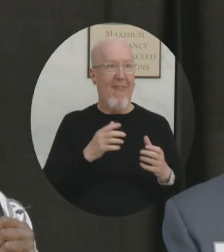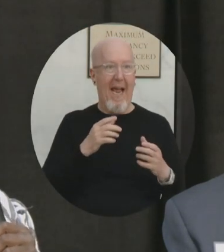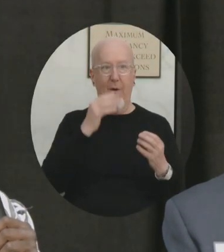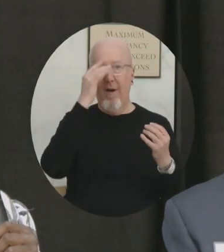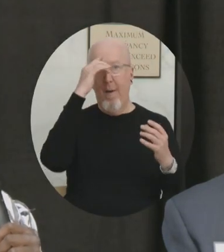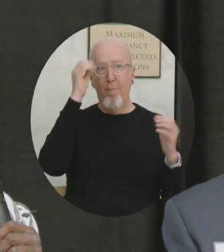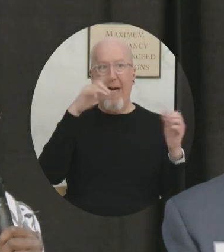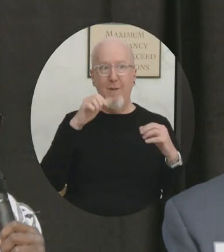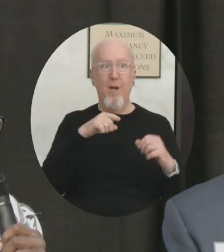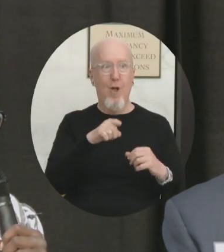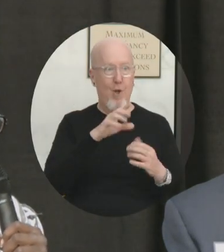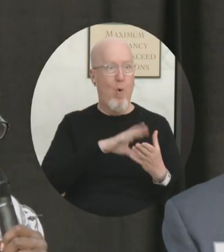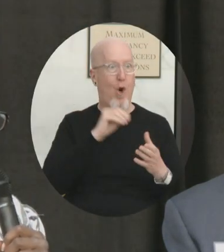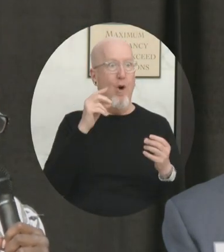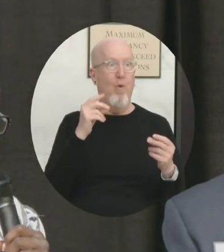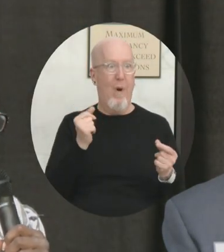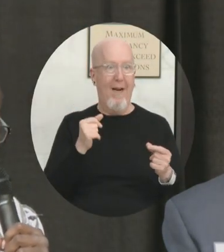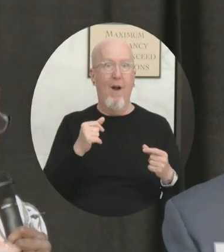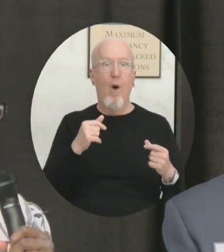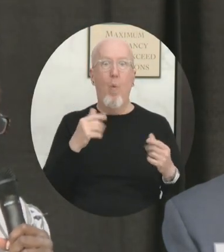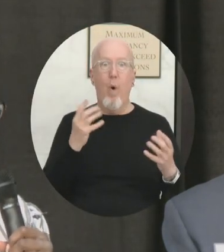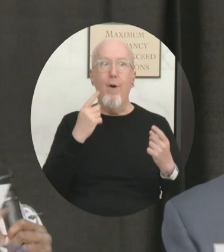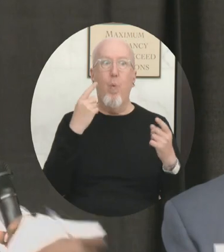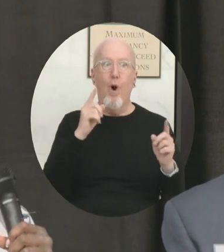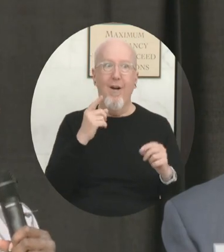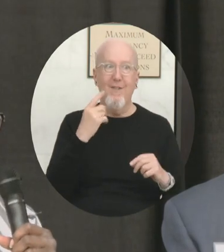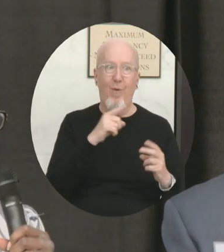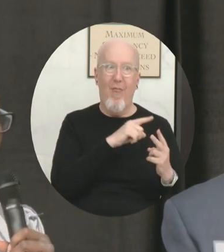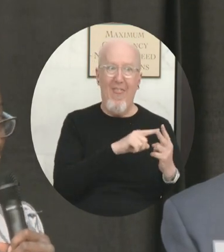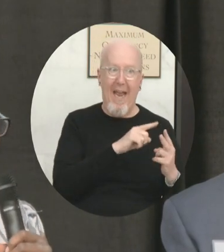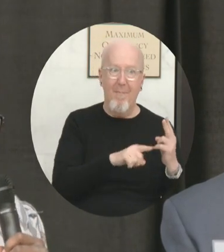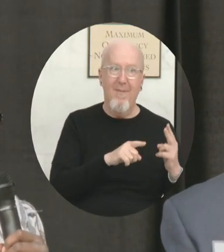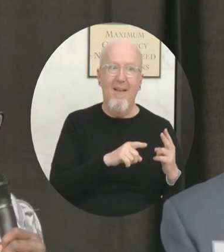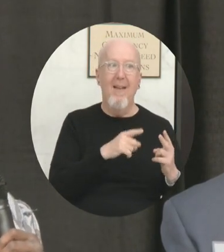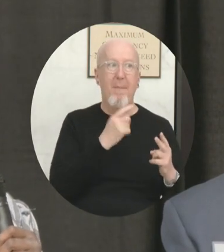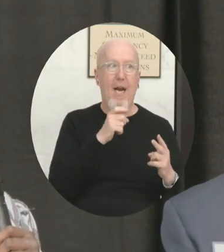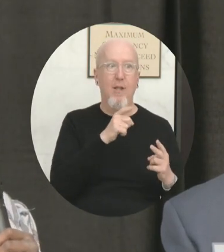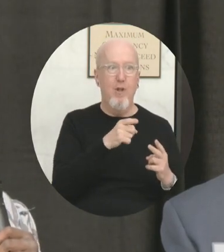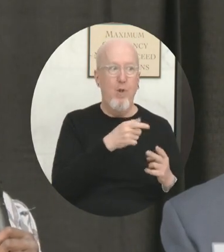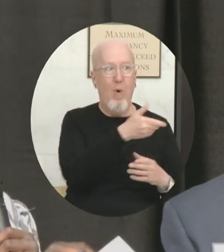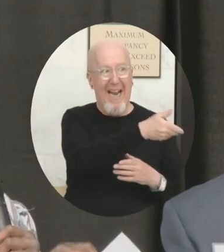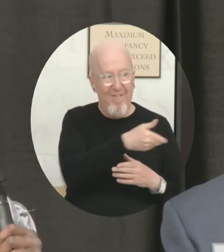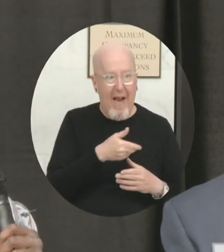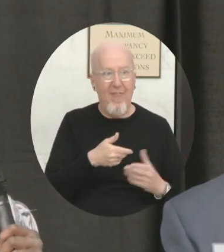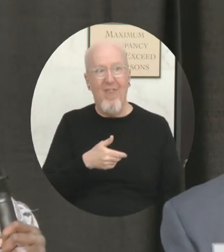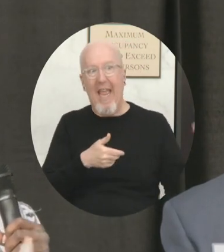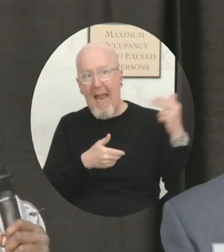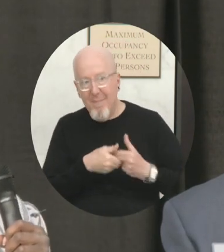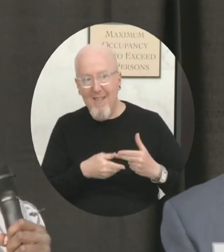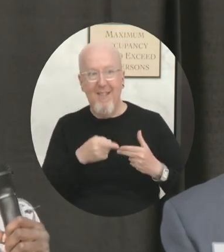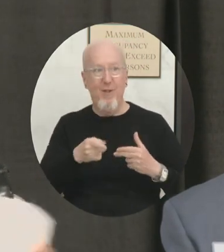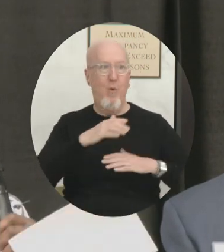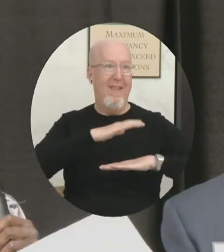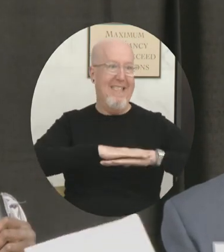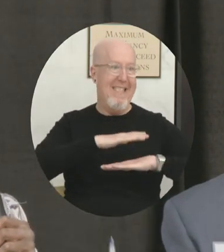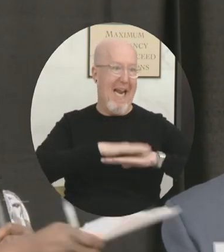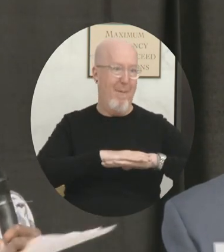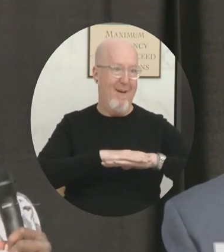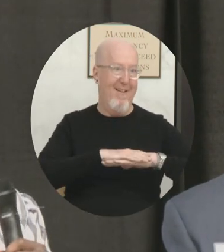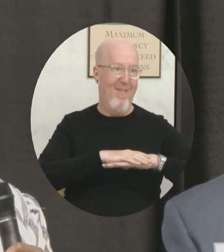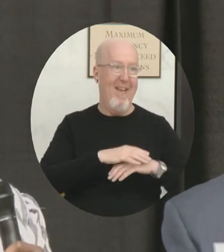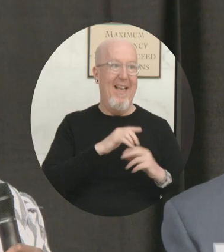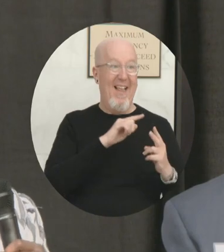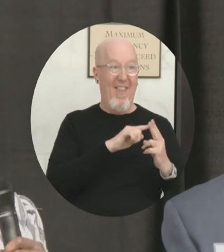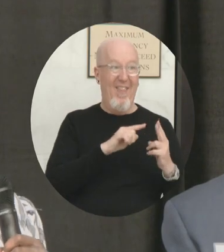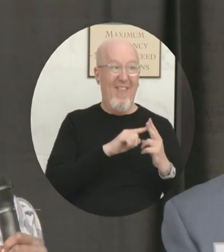what actually works for the vulnerable population by bringing them right to the table. It'll affect even your process